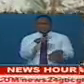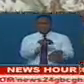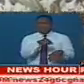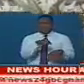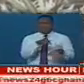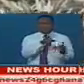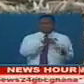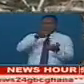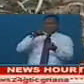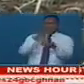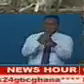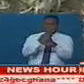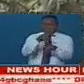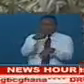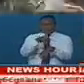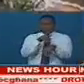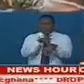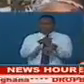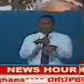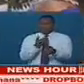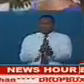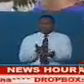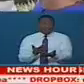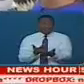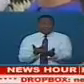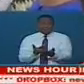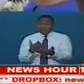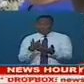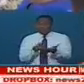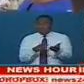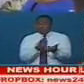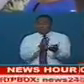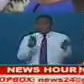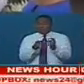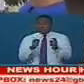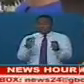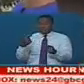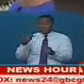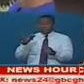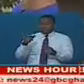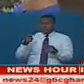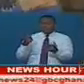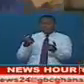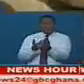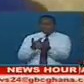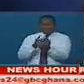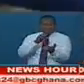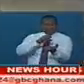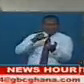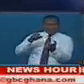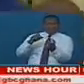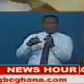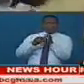volume of exports and production of pineapples in Ghana. To reverse this trend, the Ghana Export Promotion Authority has